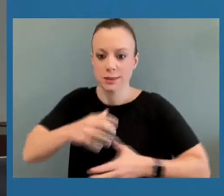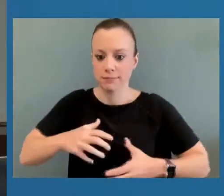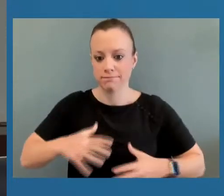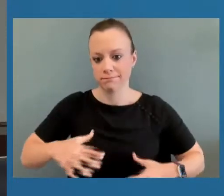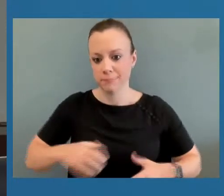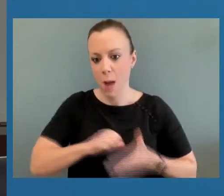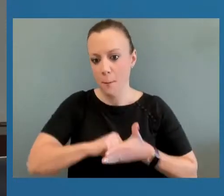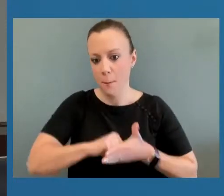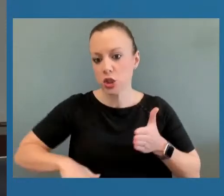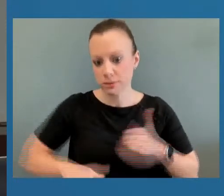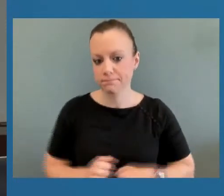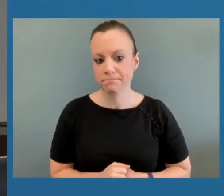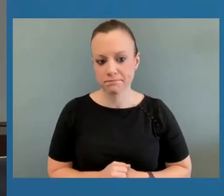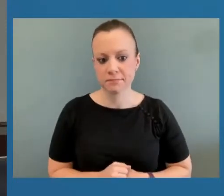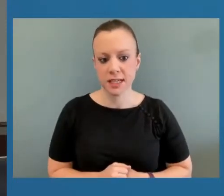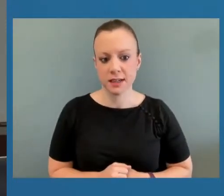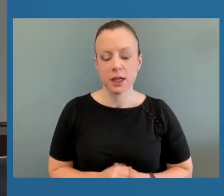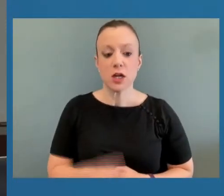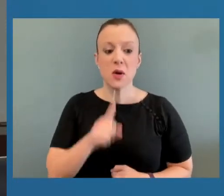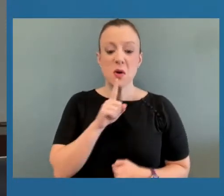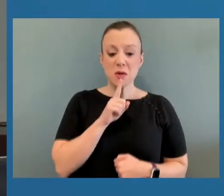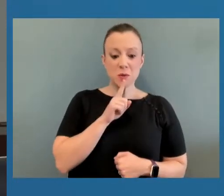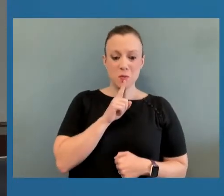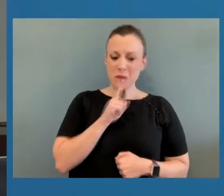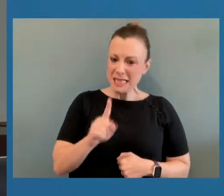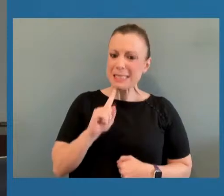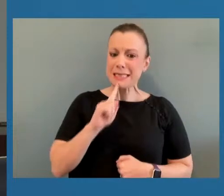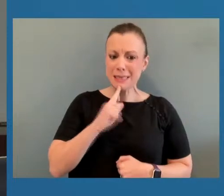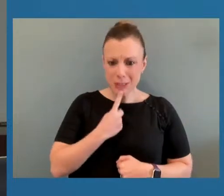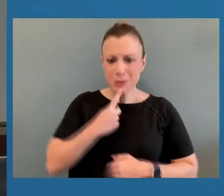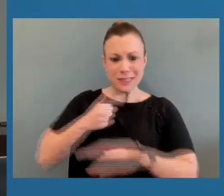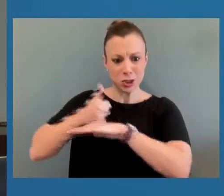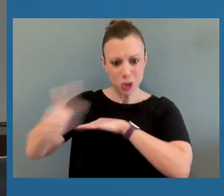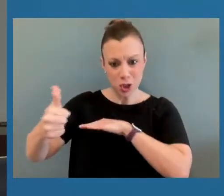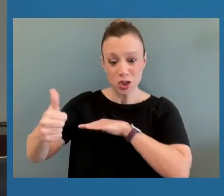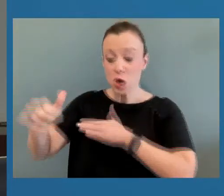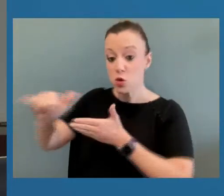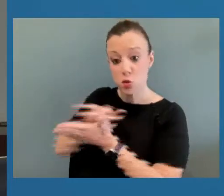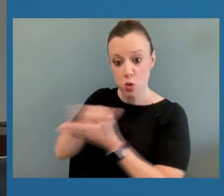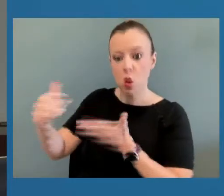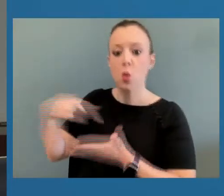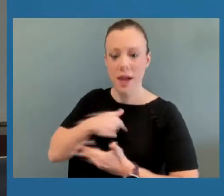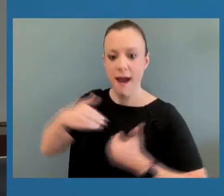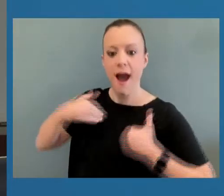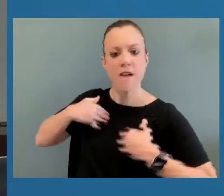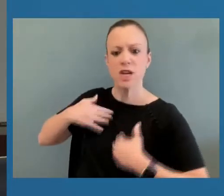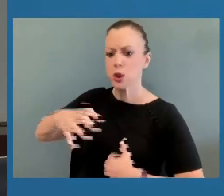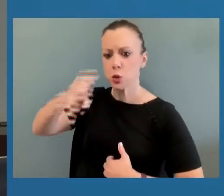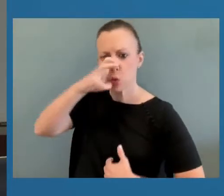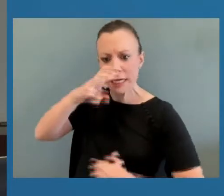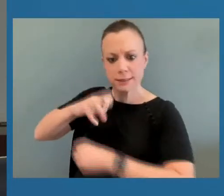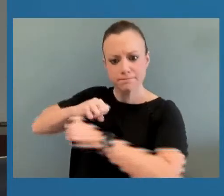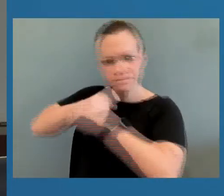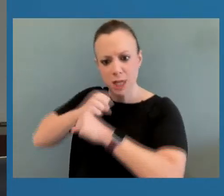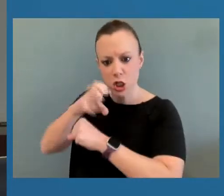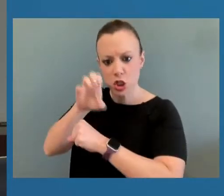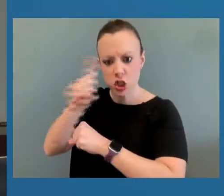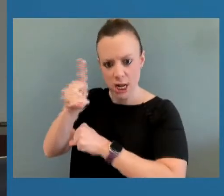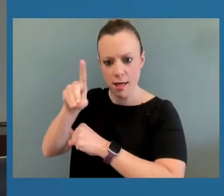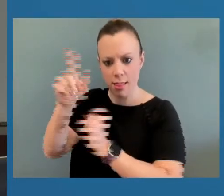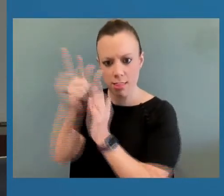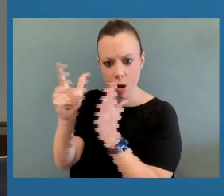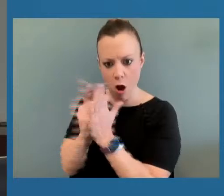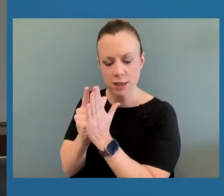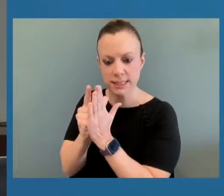of New York, at my direction, we have put in place strict shield laws that anticipated this very